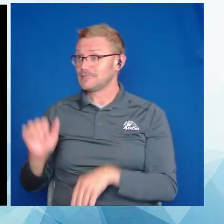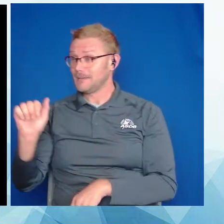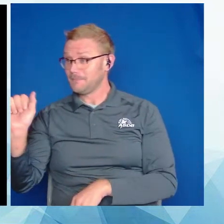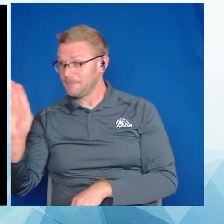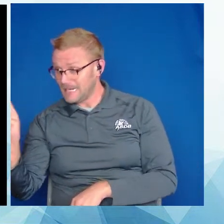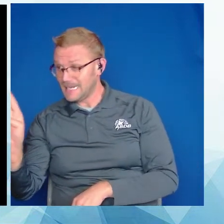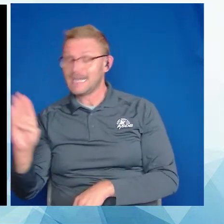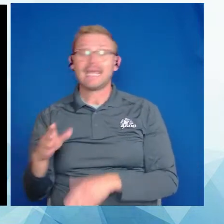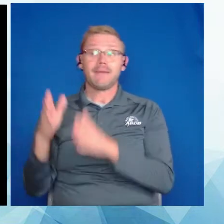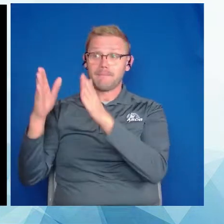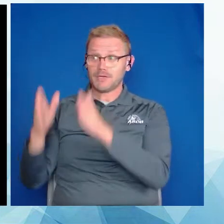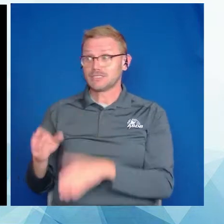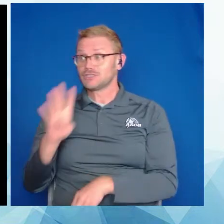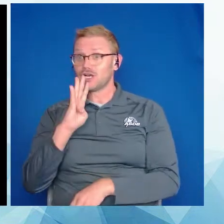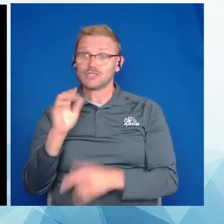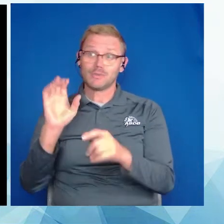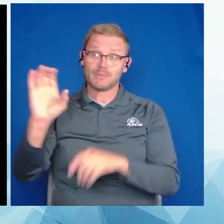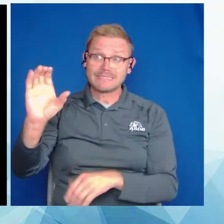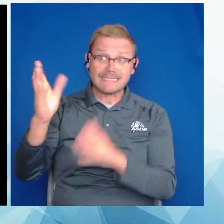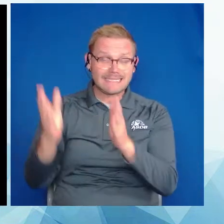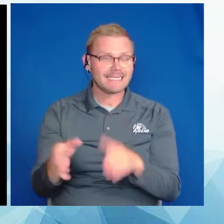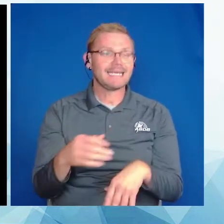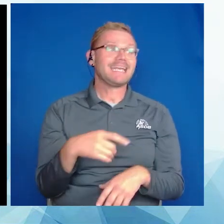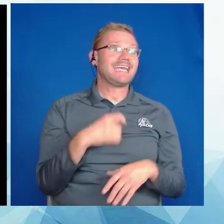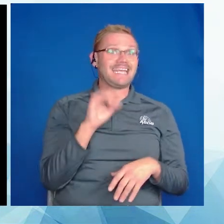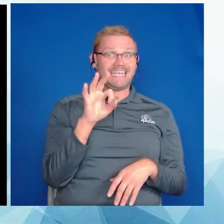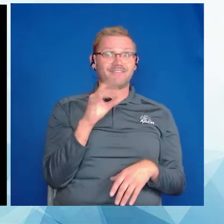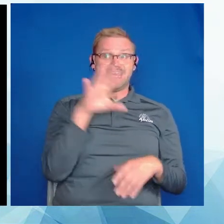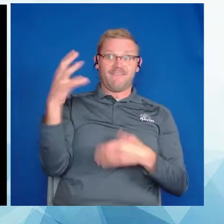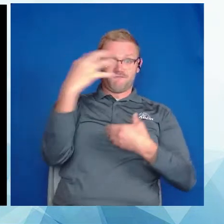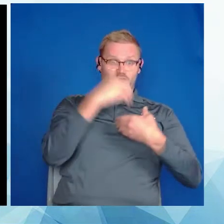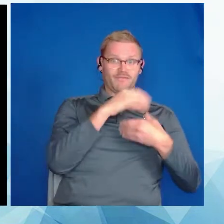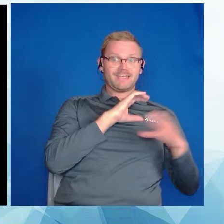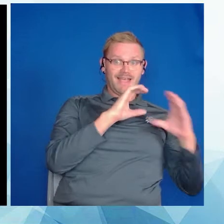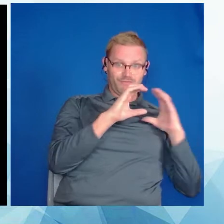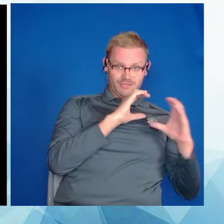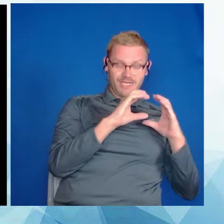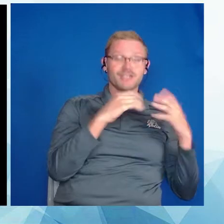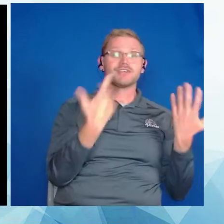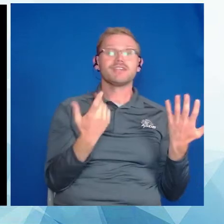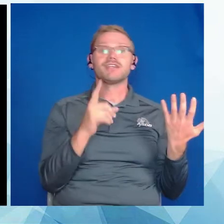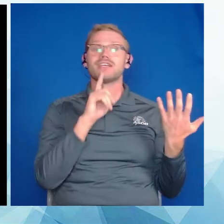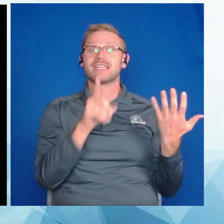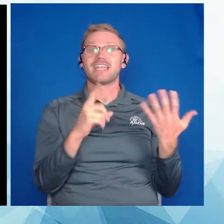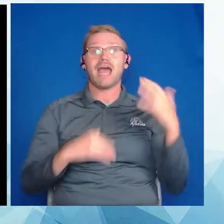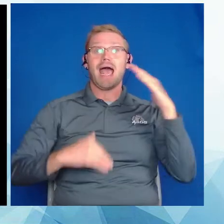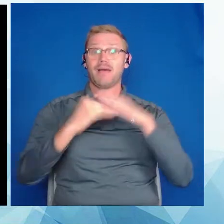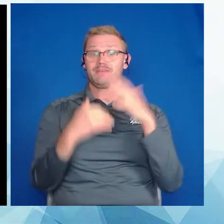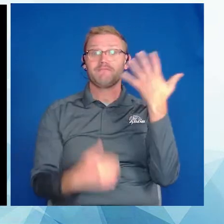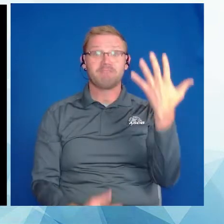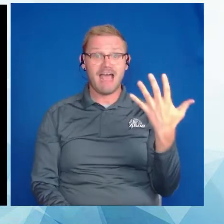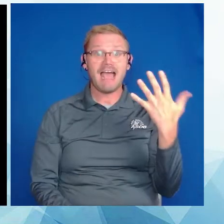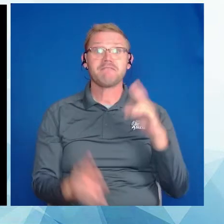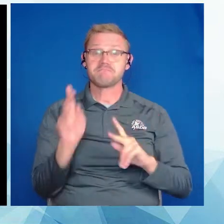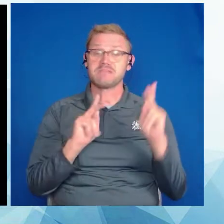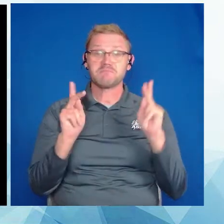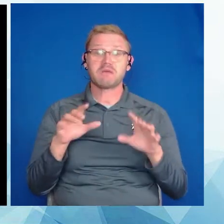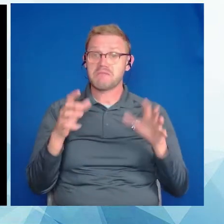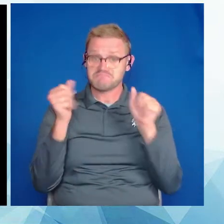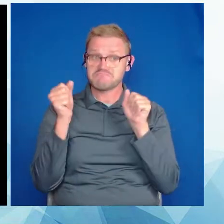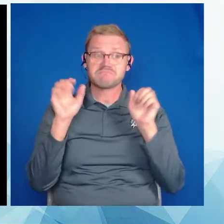B talks to person C, conveying also person A's conversation, and you get up to 5. You can get up to 5 pretty